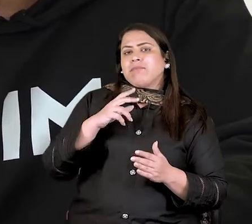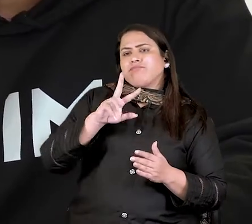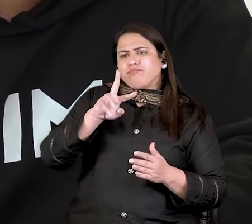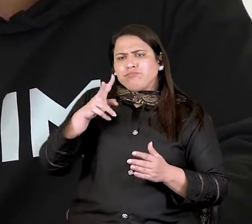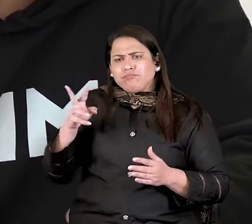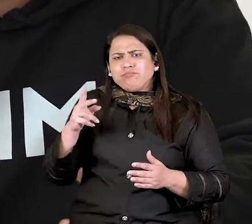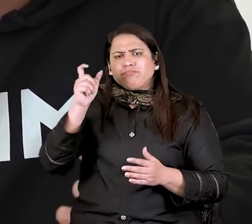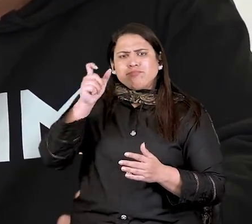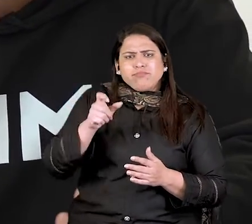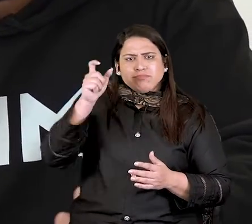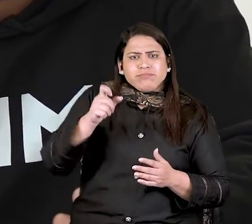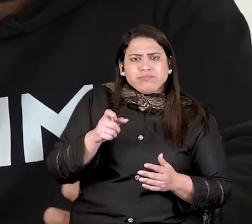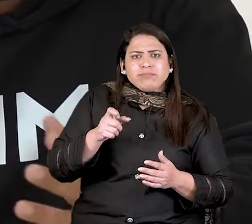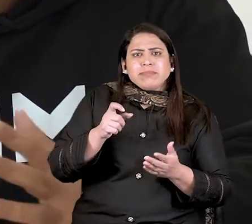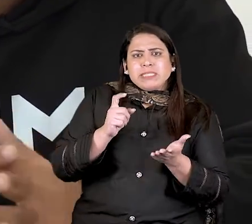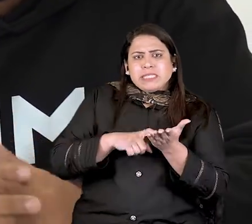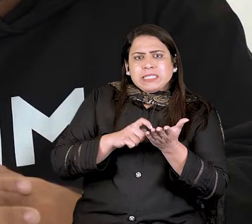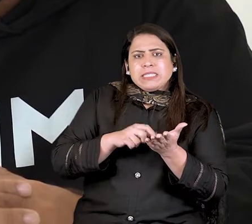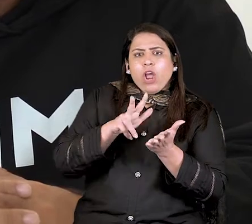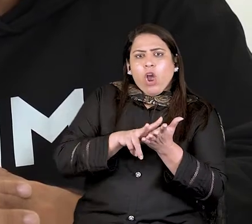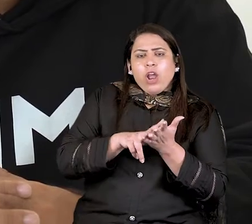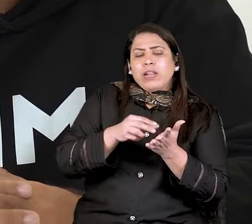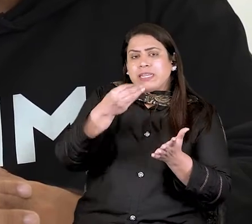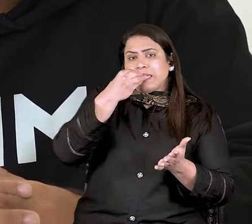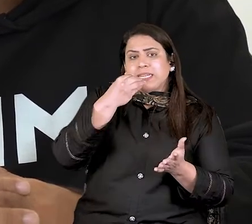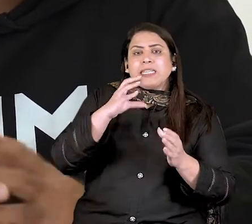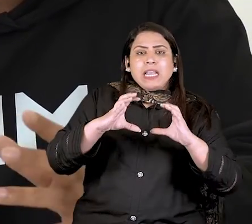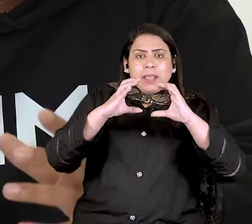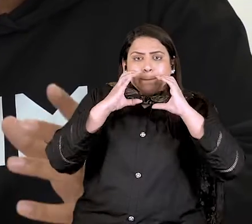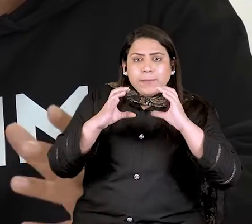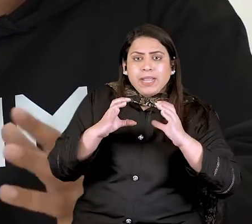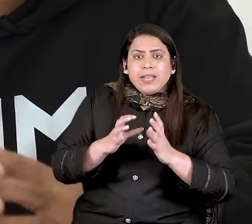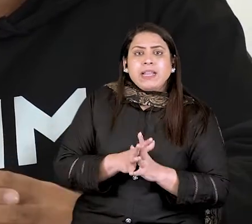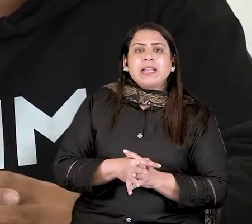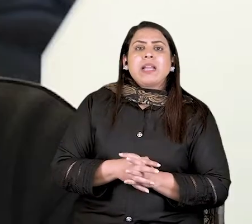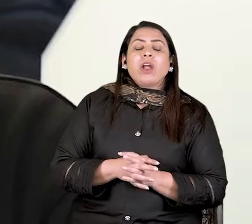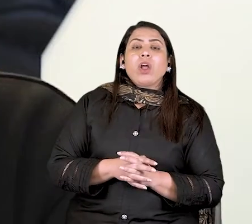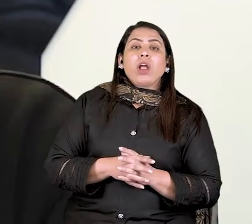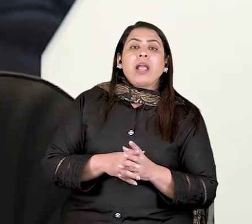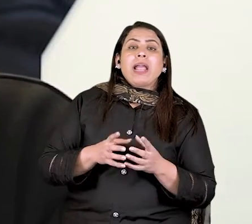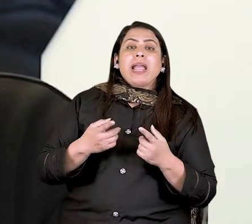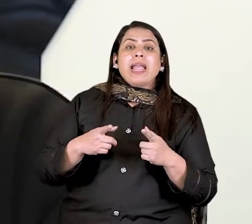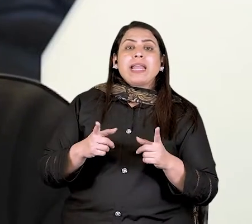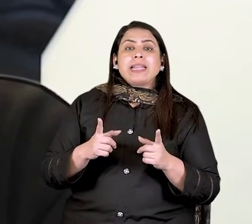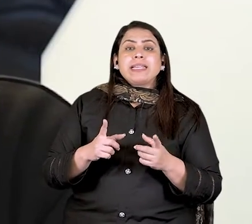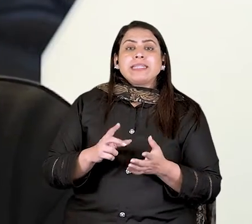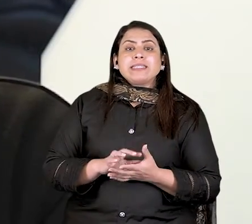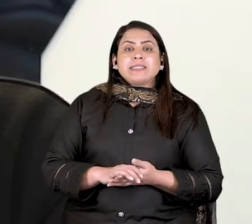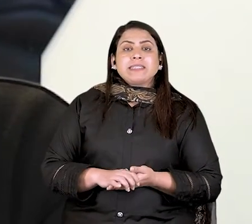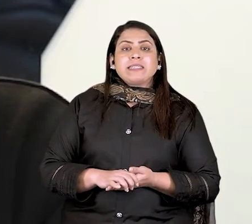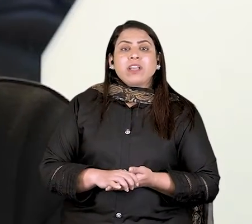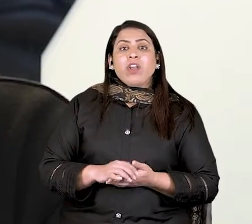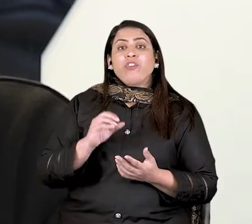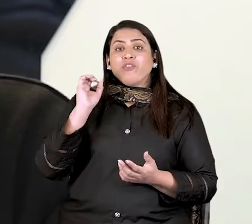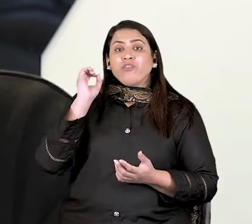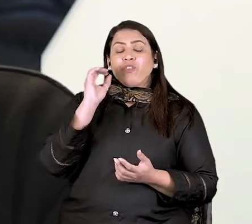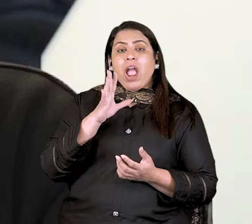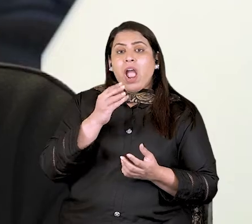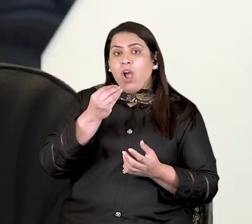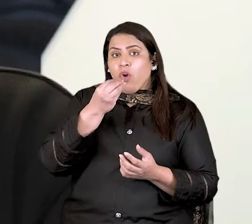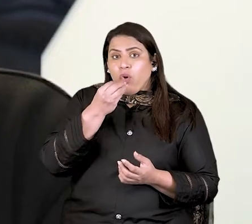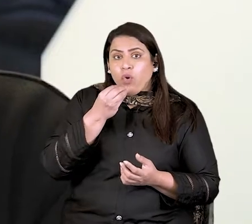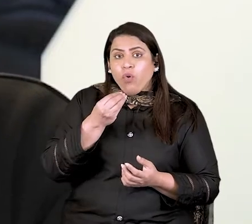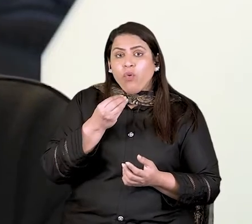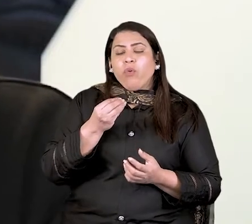box. Smash through for me today. So it's just that experience, and on social media,